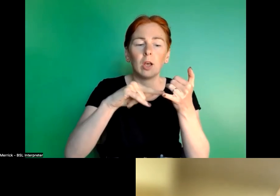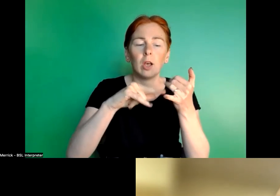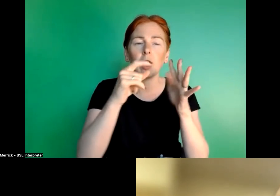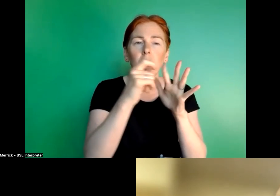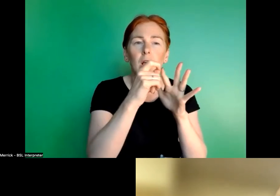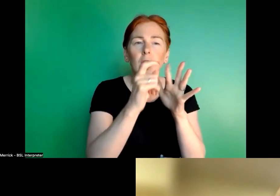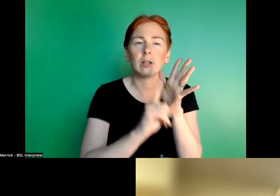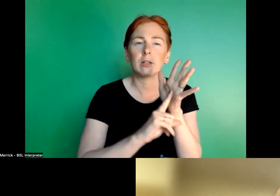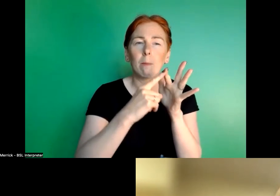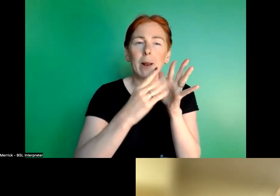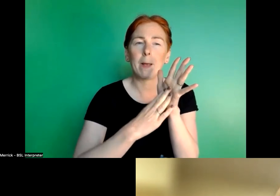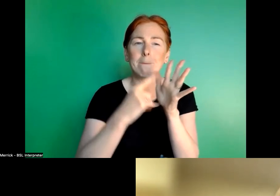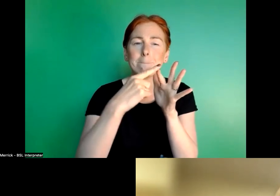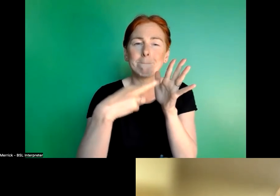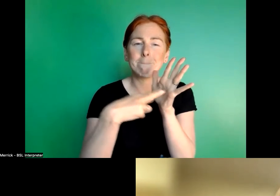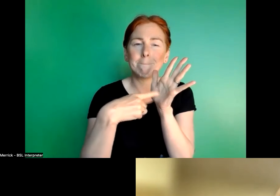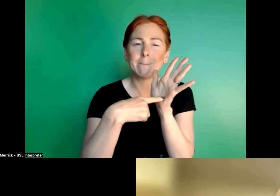any question.